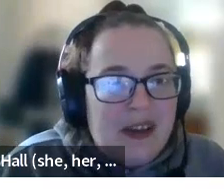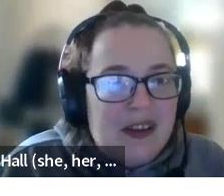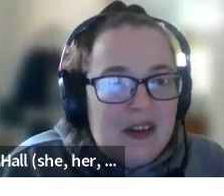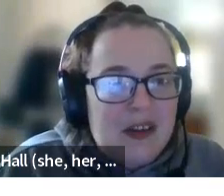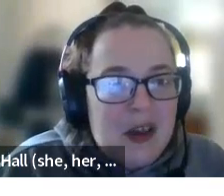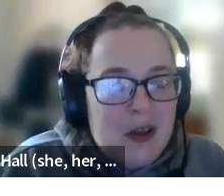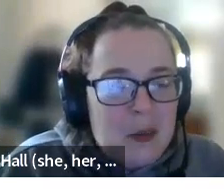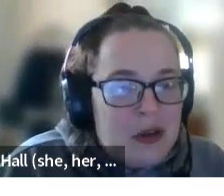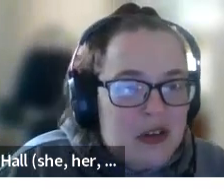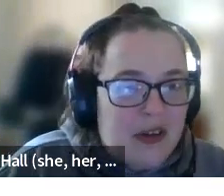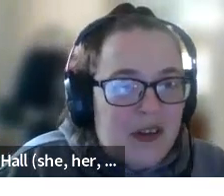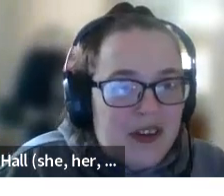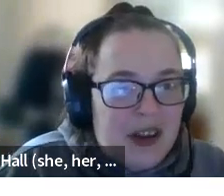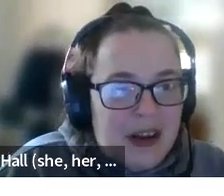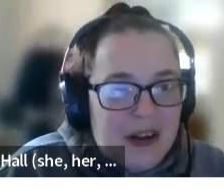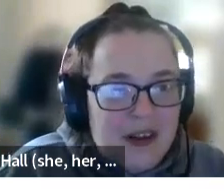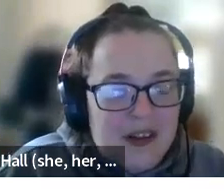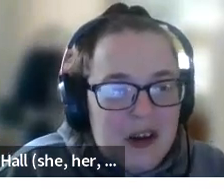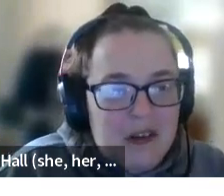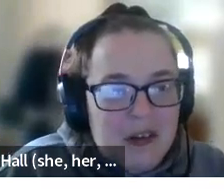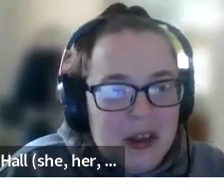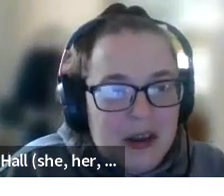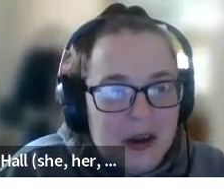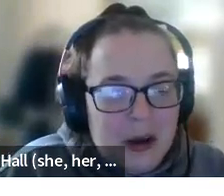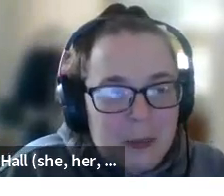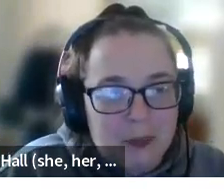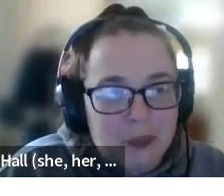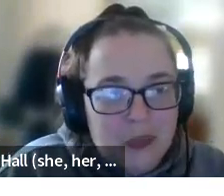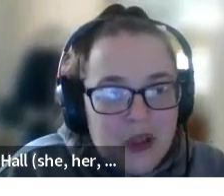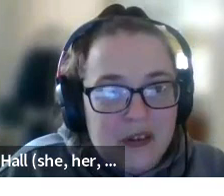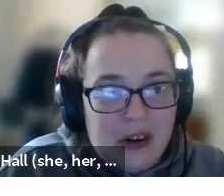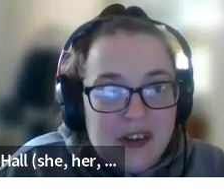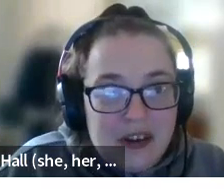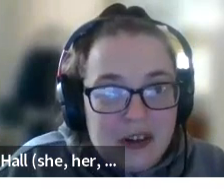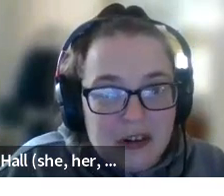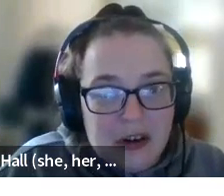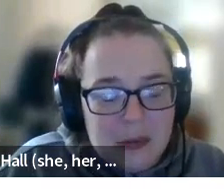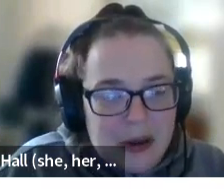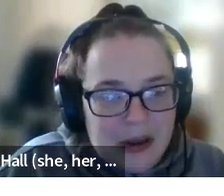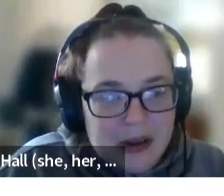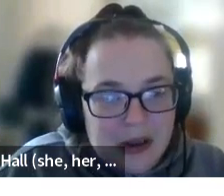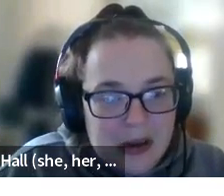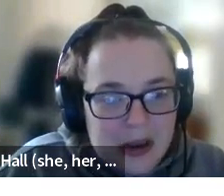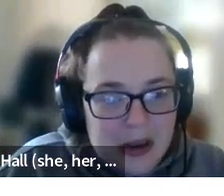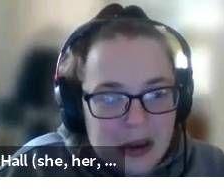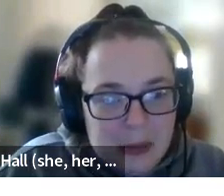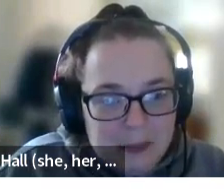point of access, the picture on this slide is of a dark-skinned, dark-haired